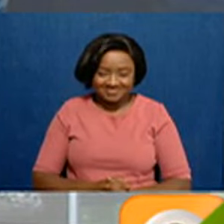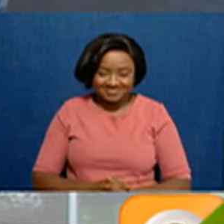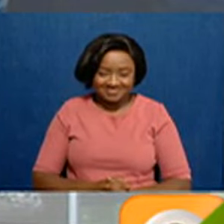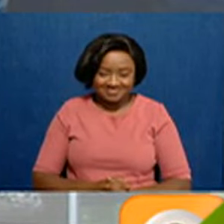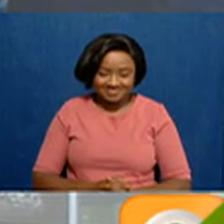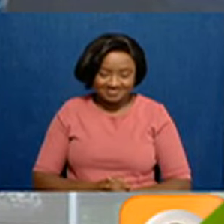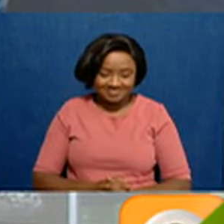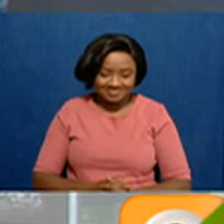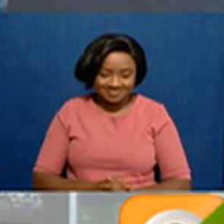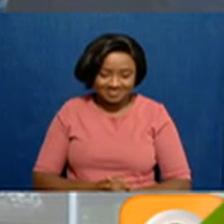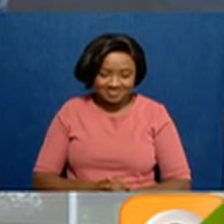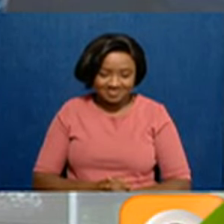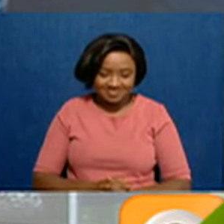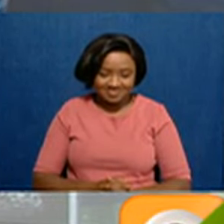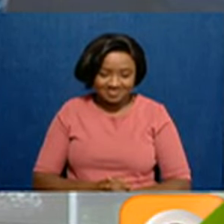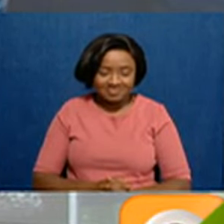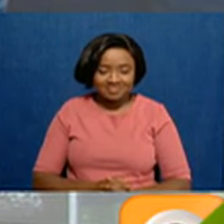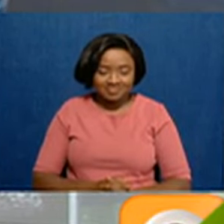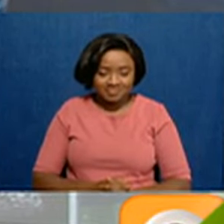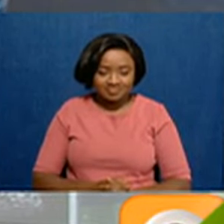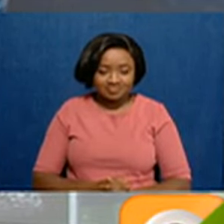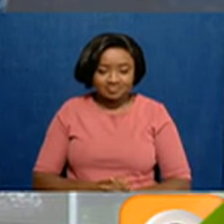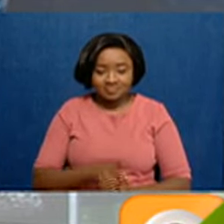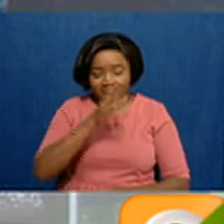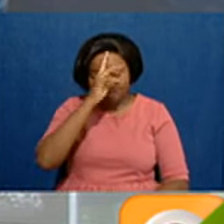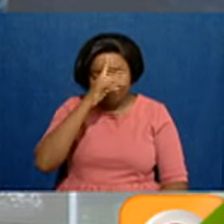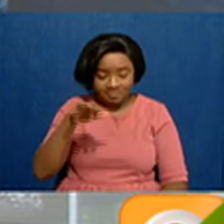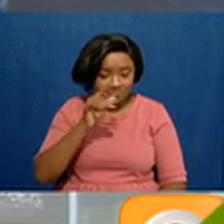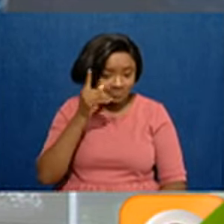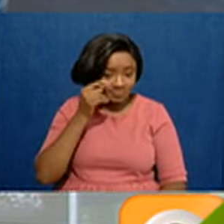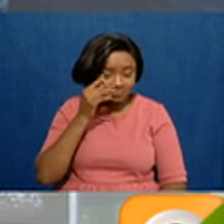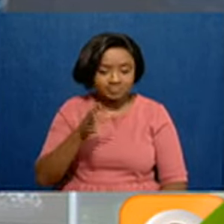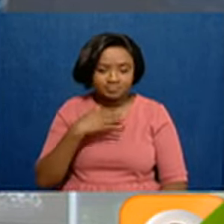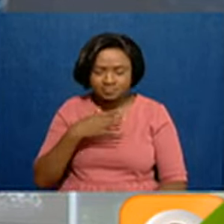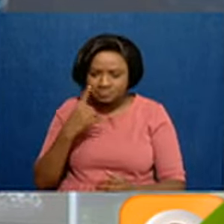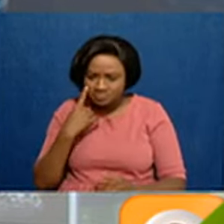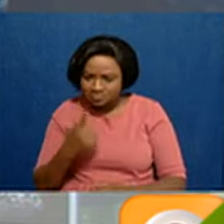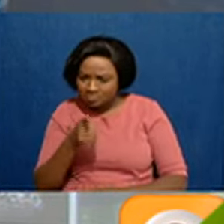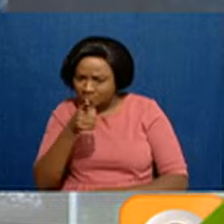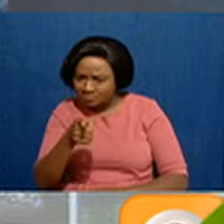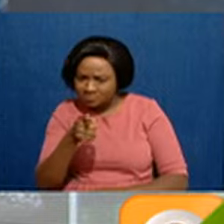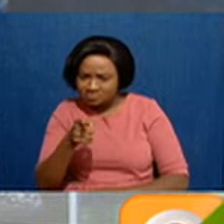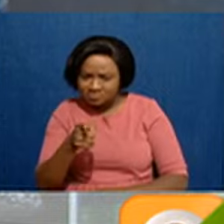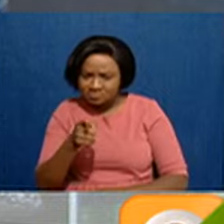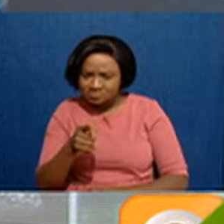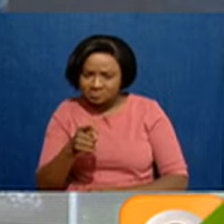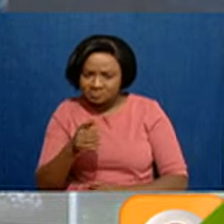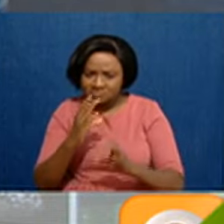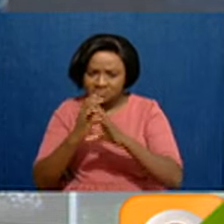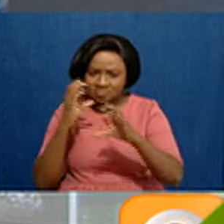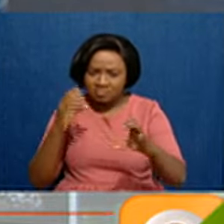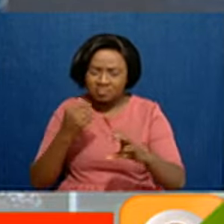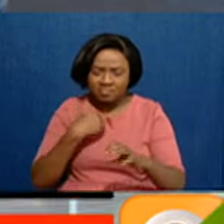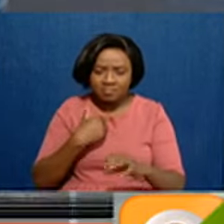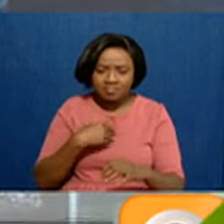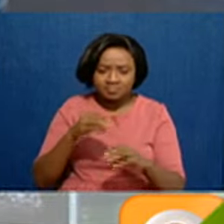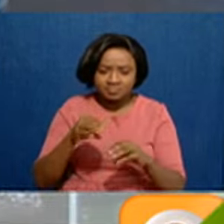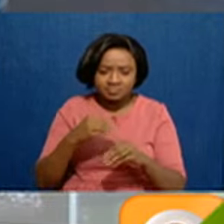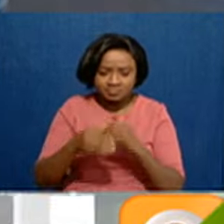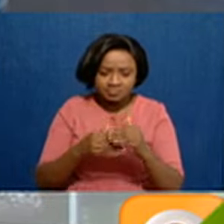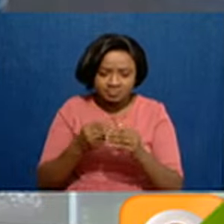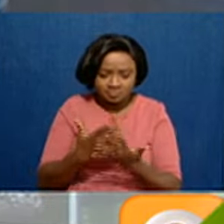Now, detectives have intercepted a container in Mombasa declared as tantalum minerals from Congo that were